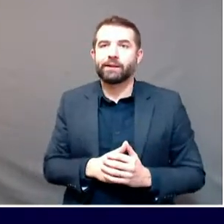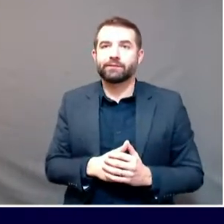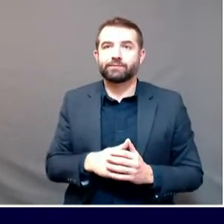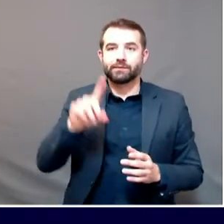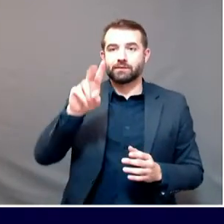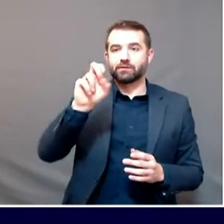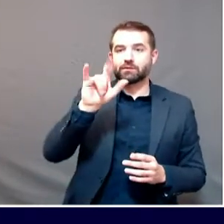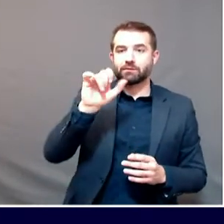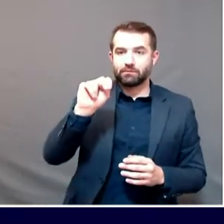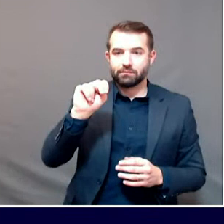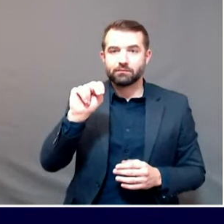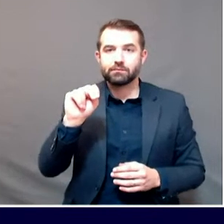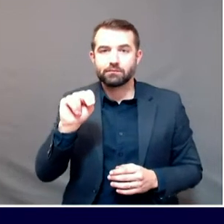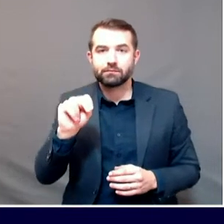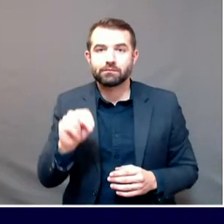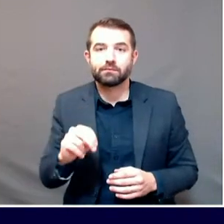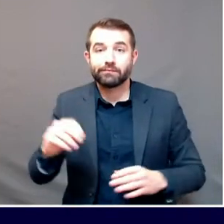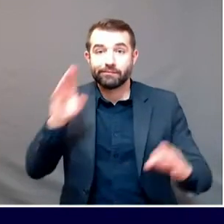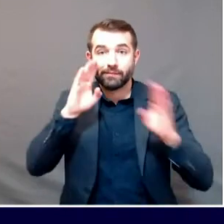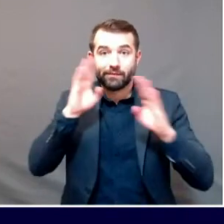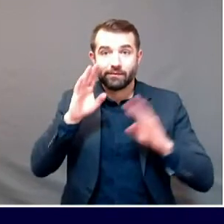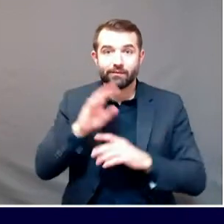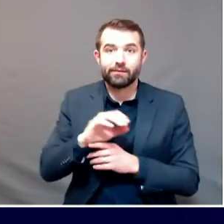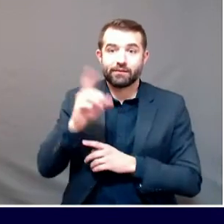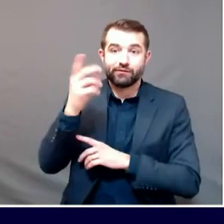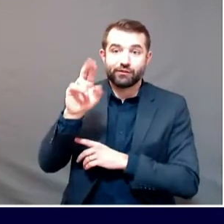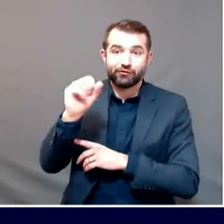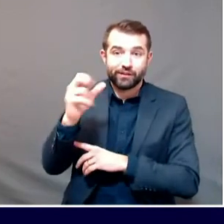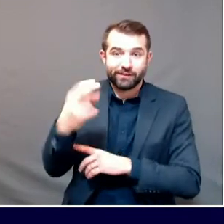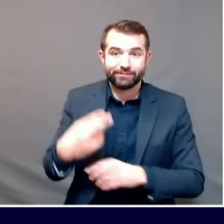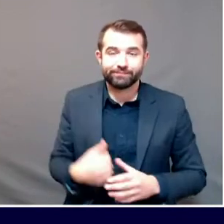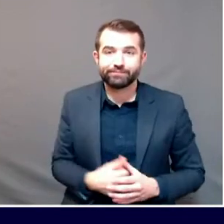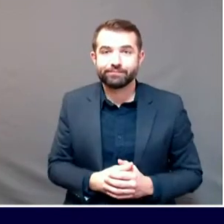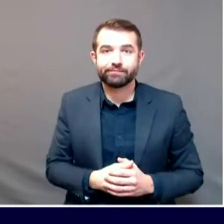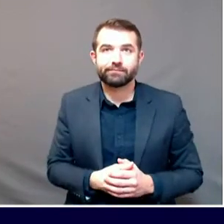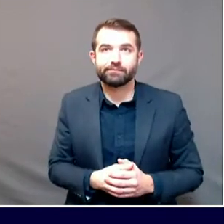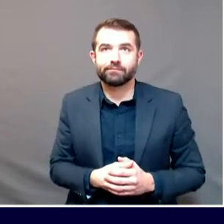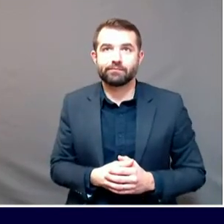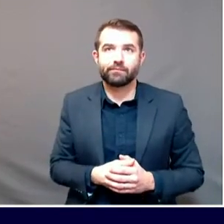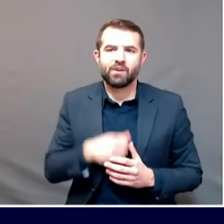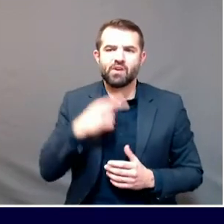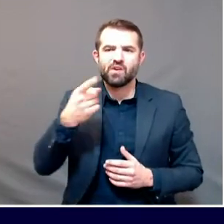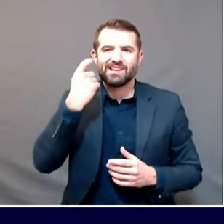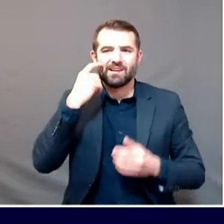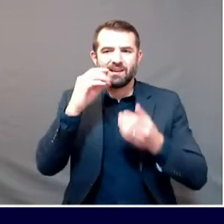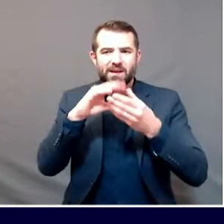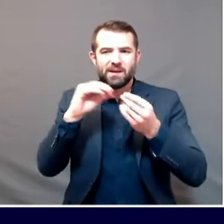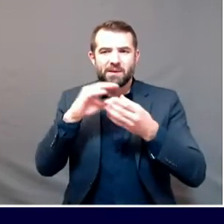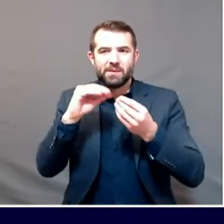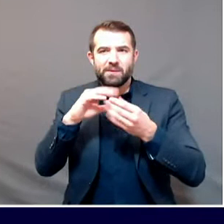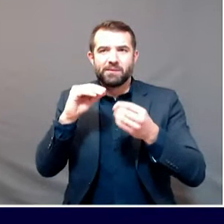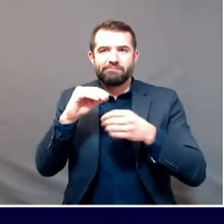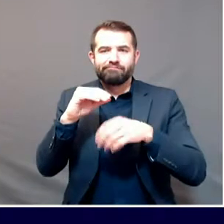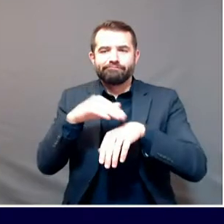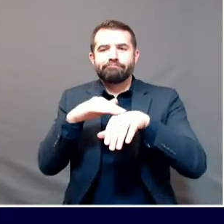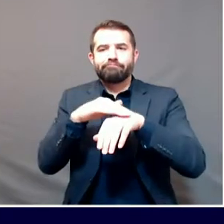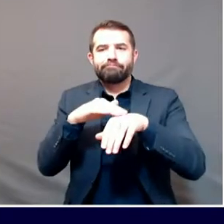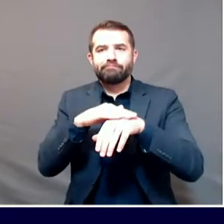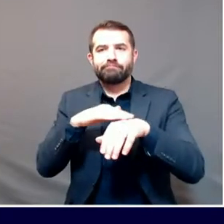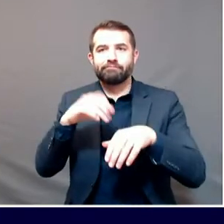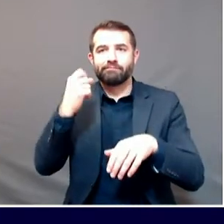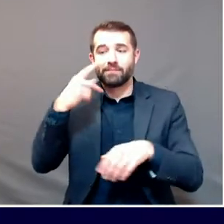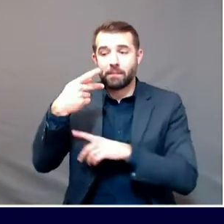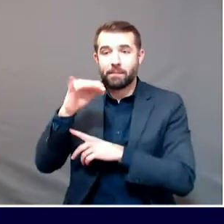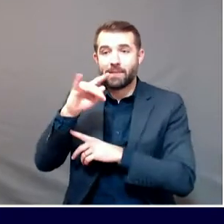Hi, Dr. Shah. I know you sort of touched on this, but what's the tangible impact of the smaller Pfizer allocation? And what I mean by that is,